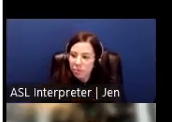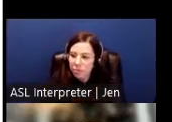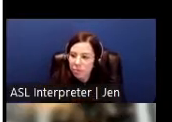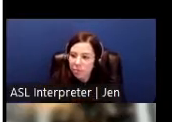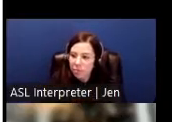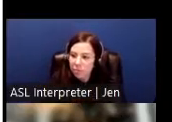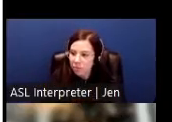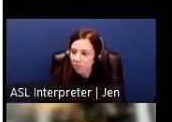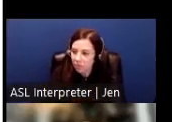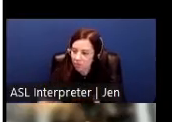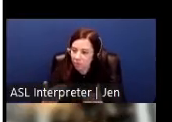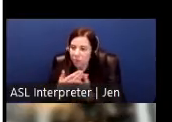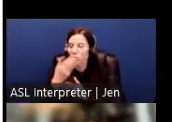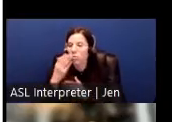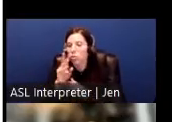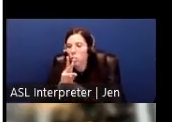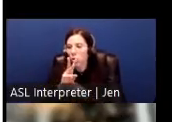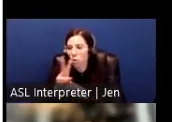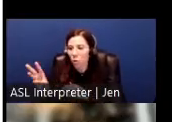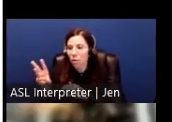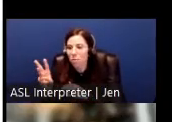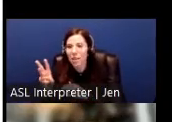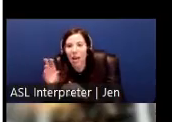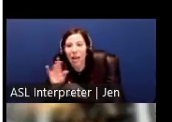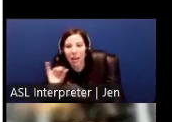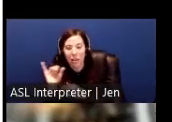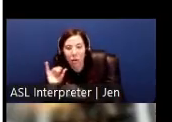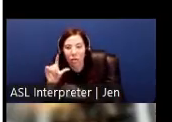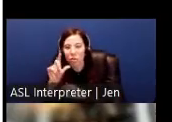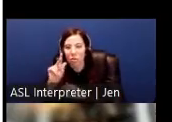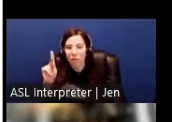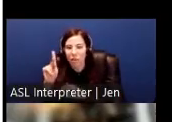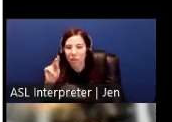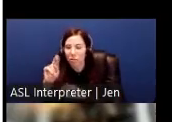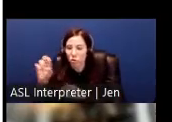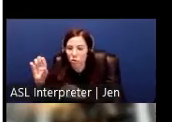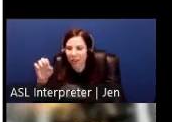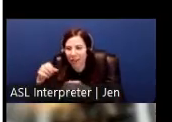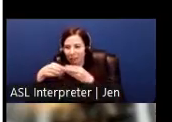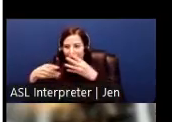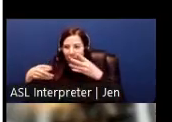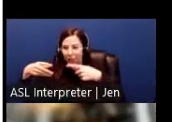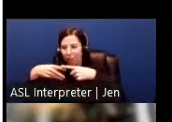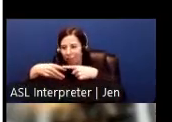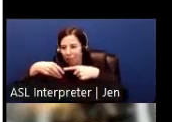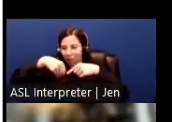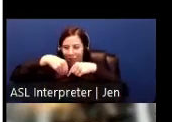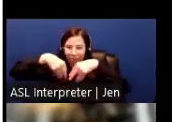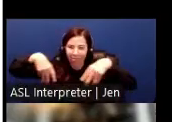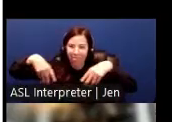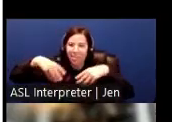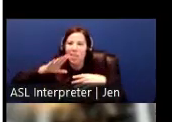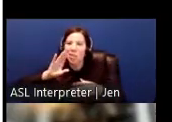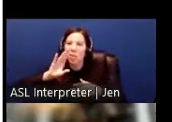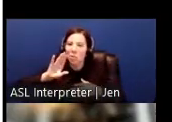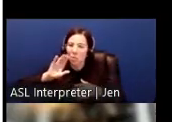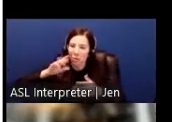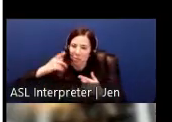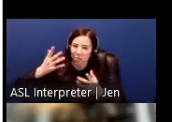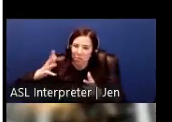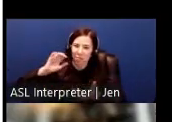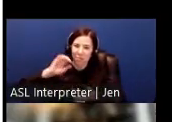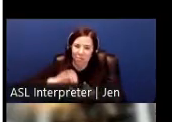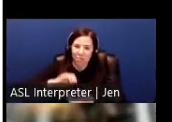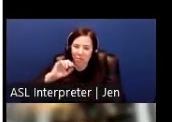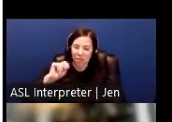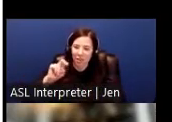be launching and a link tree with some of these tools that they've referenced as well. But we've been able to partner again with NCVLI